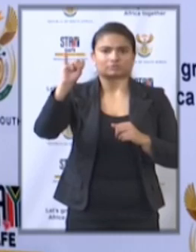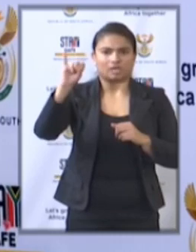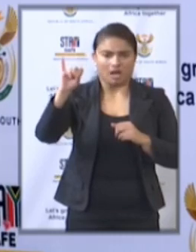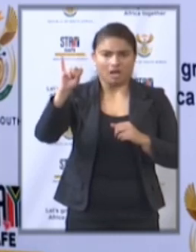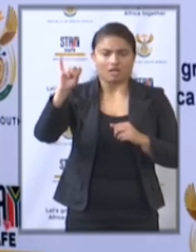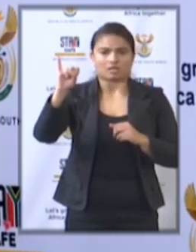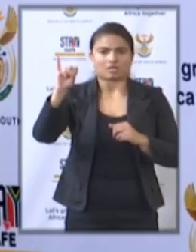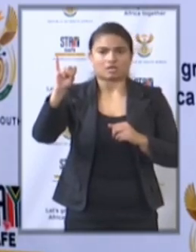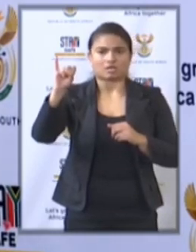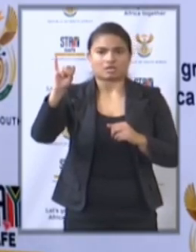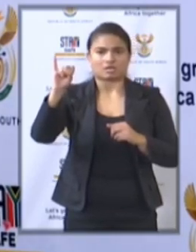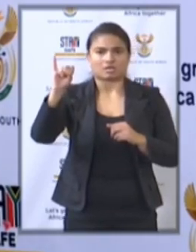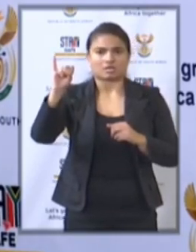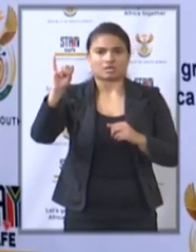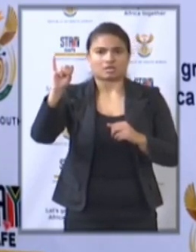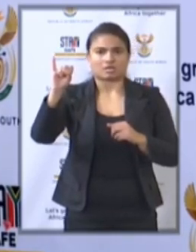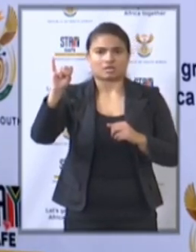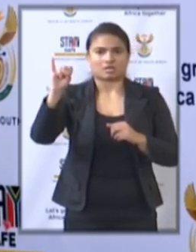to